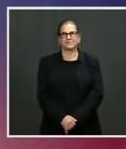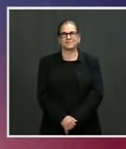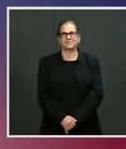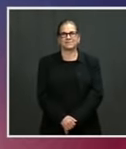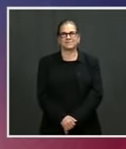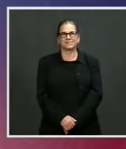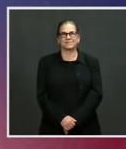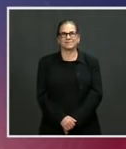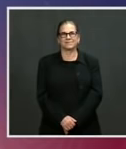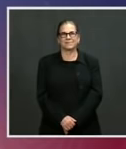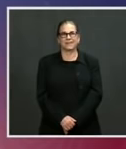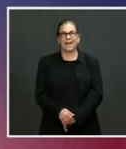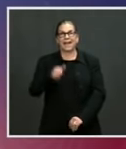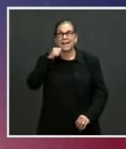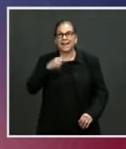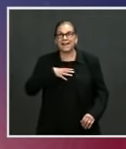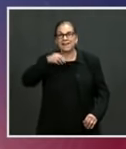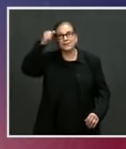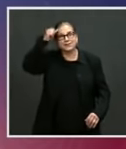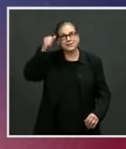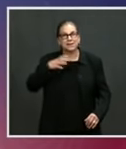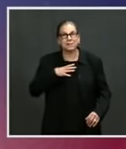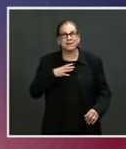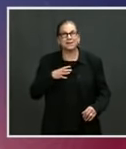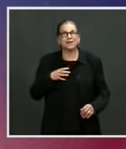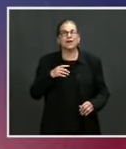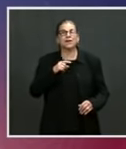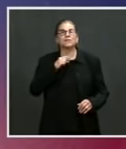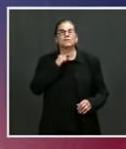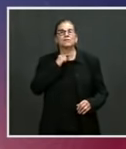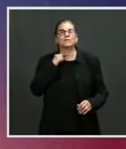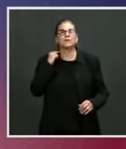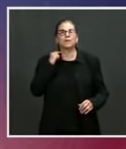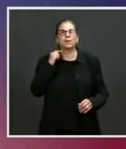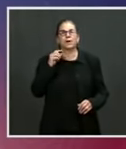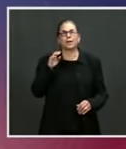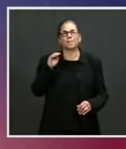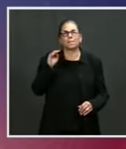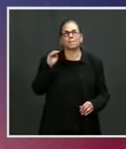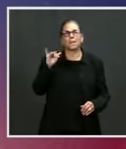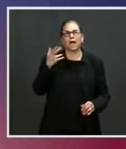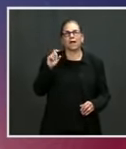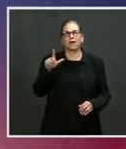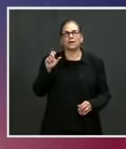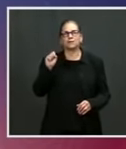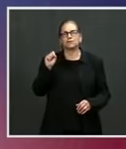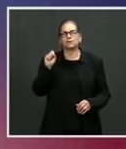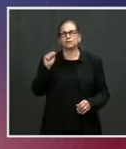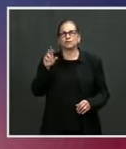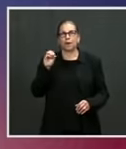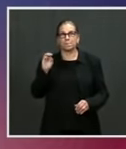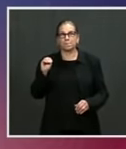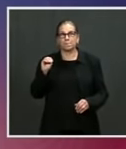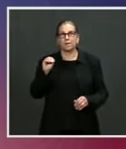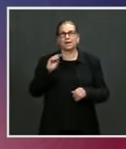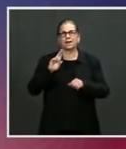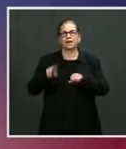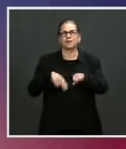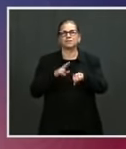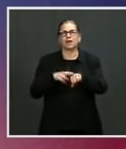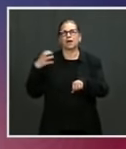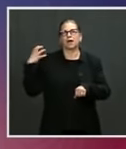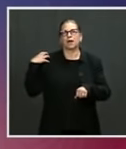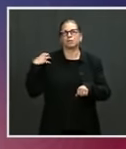Ladies and gentlemen, Chaplain Colonel Michael Shellman, Command Chaplain, Joint Task Force, National Capital Region, and the